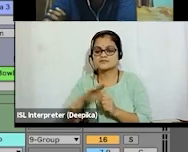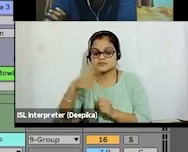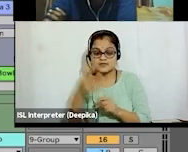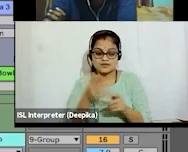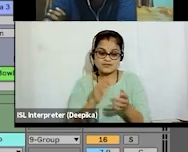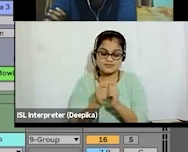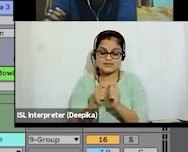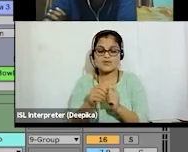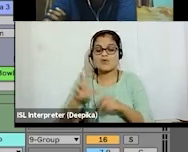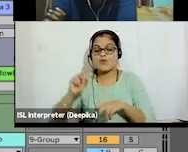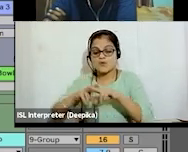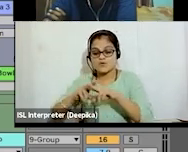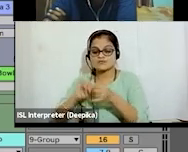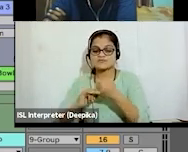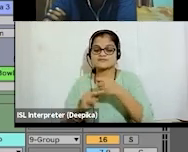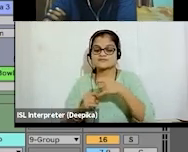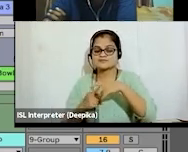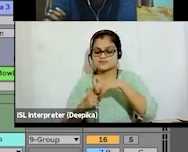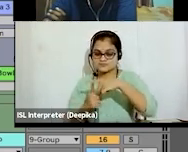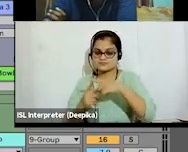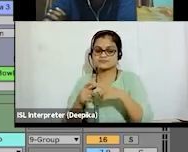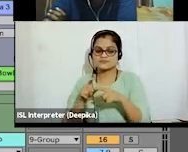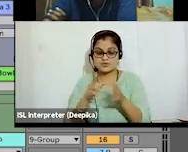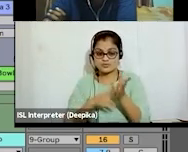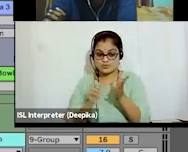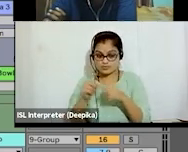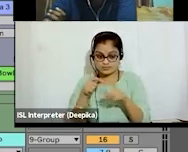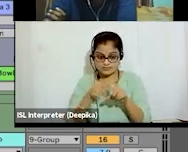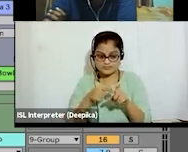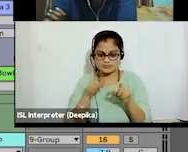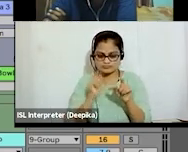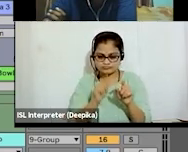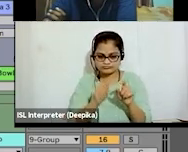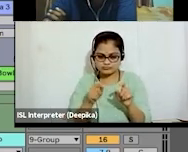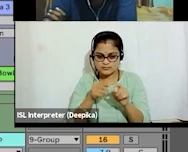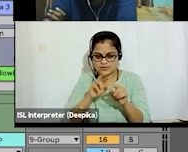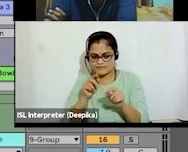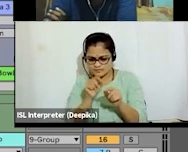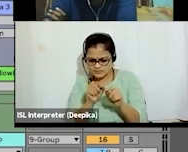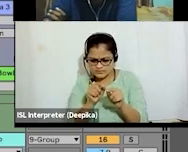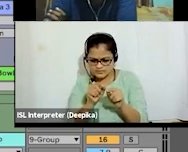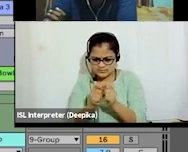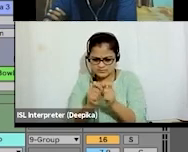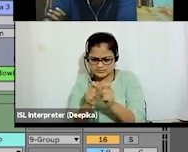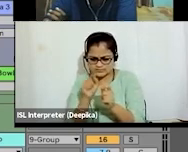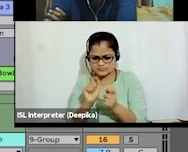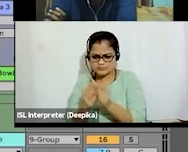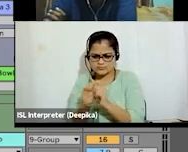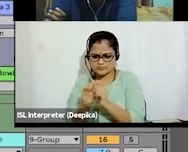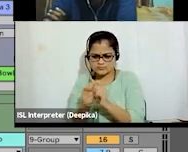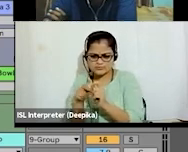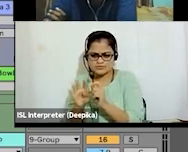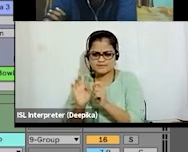sample offset. So every time you hit a note, it triggers the sample from a different point. And with the